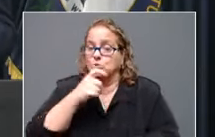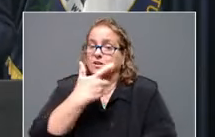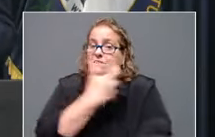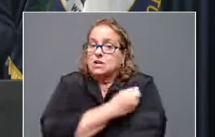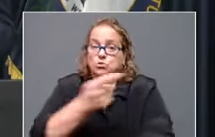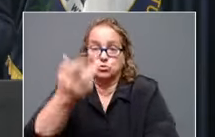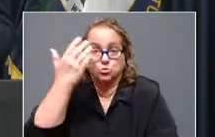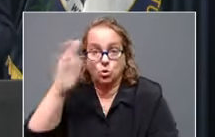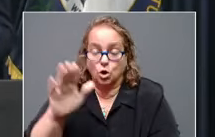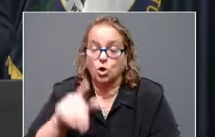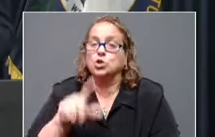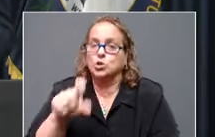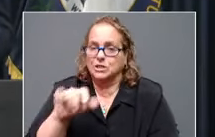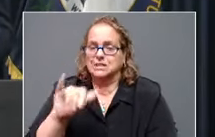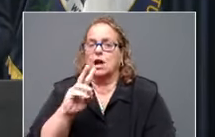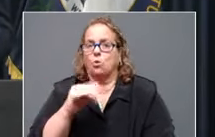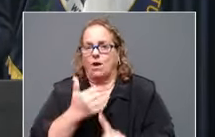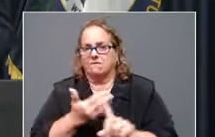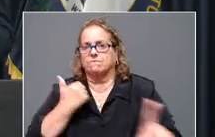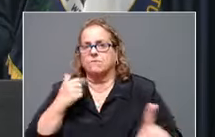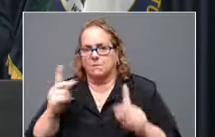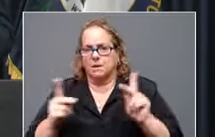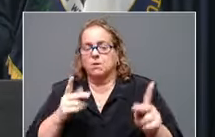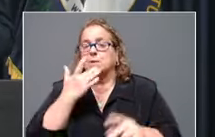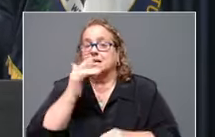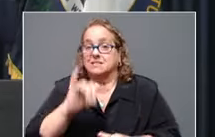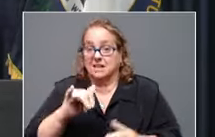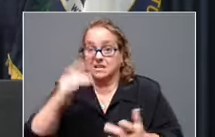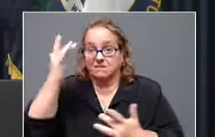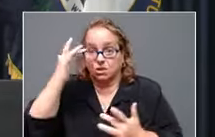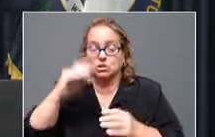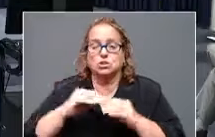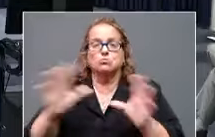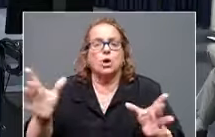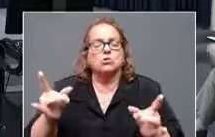us. Please take action and keep all of us safe. Thank you.